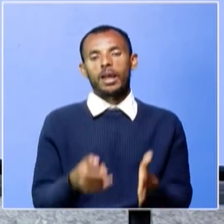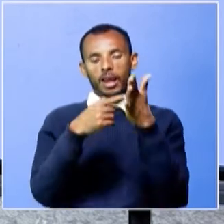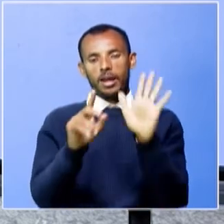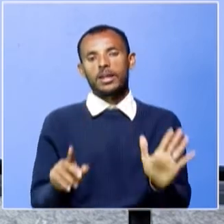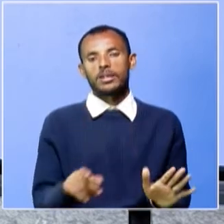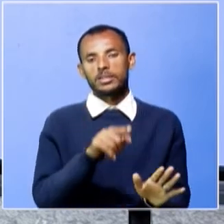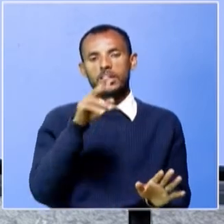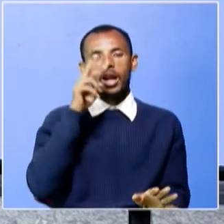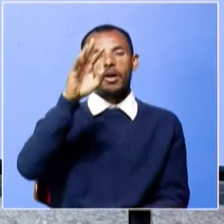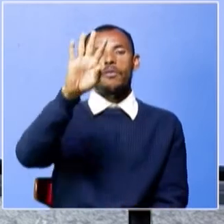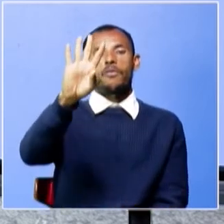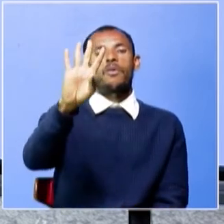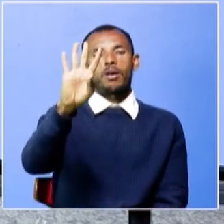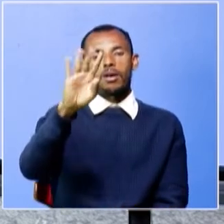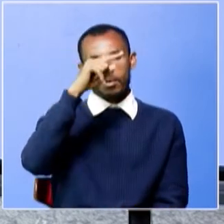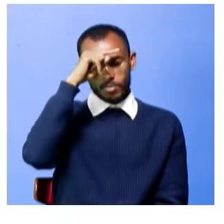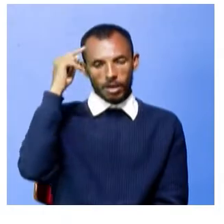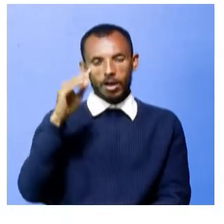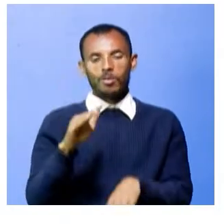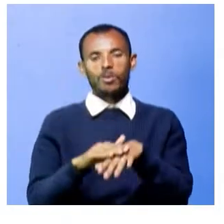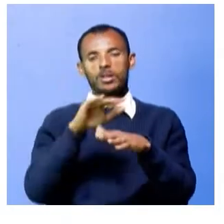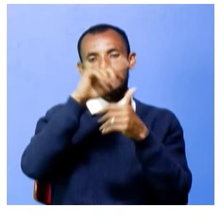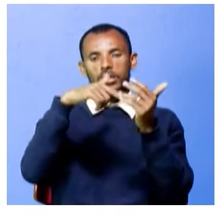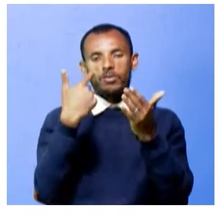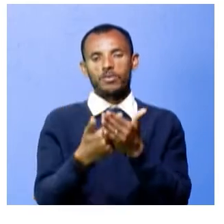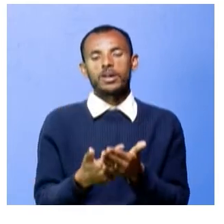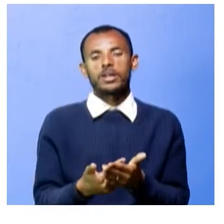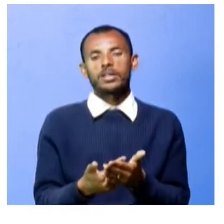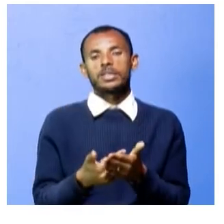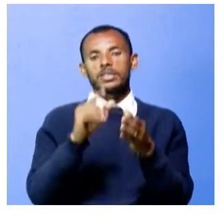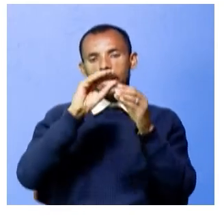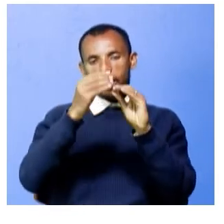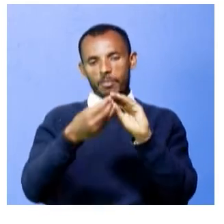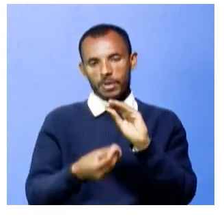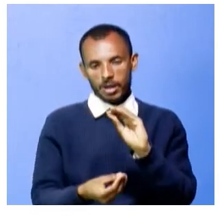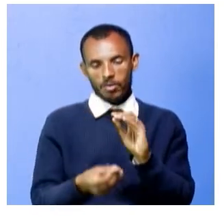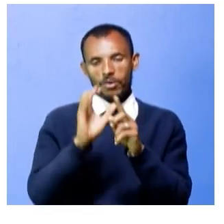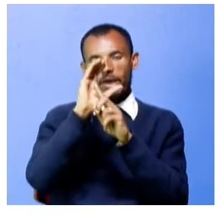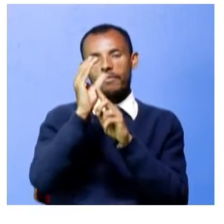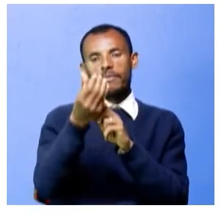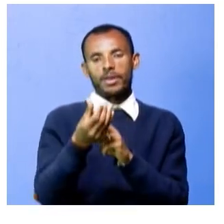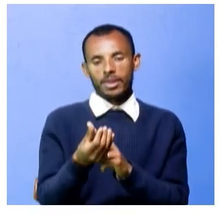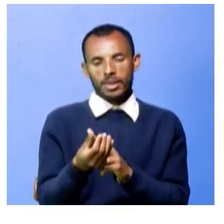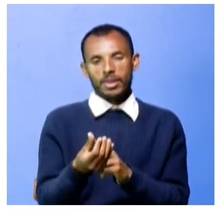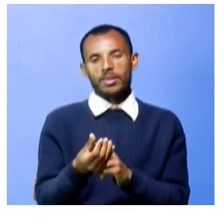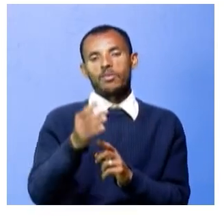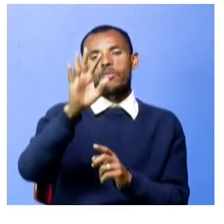Clearly, there are 4 black balls. Therefore, the cardinal number of events is 4.